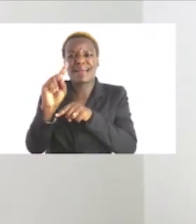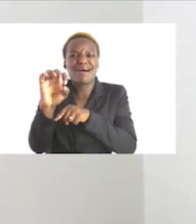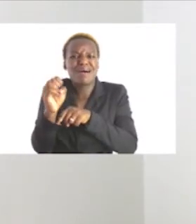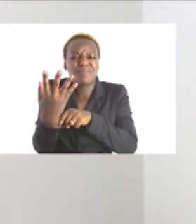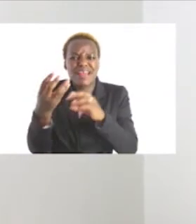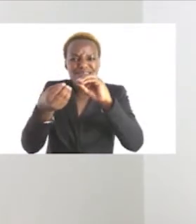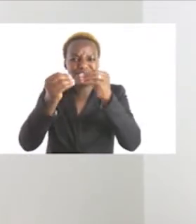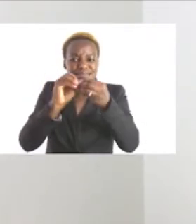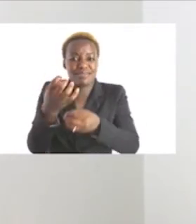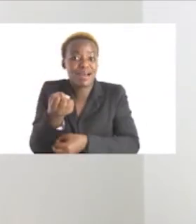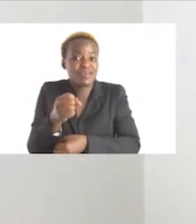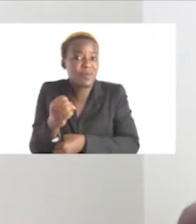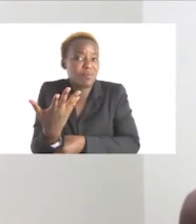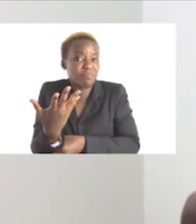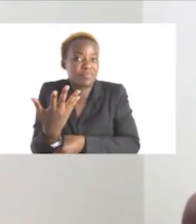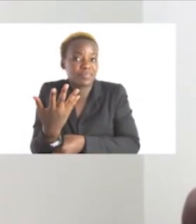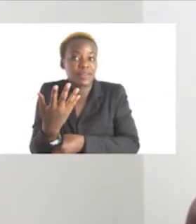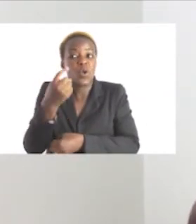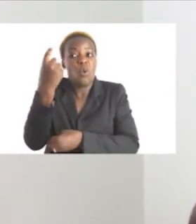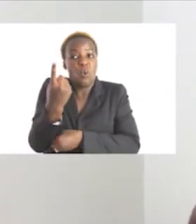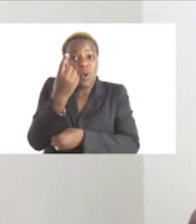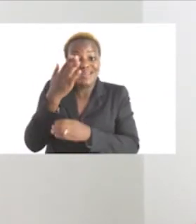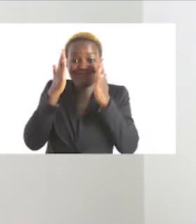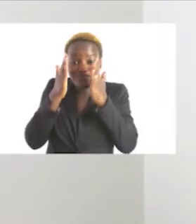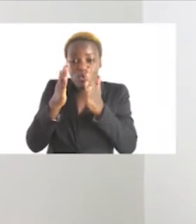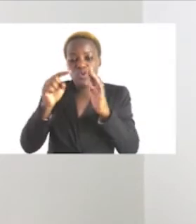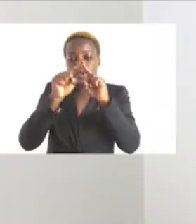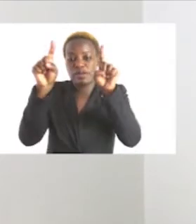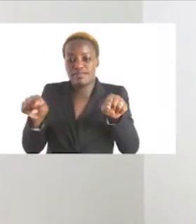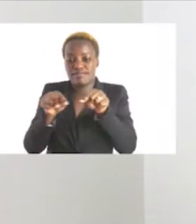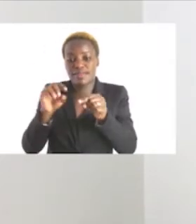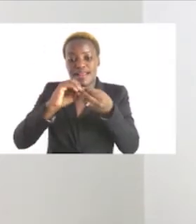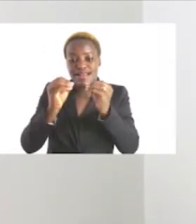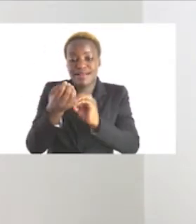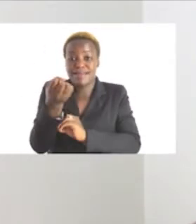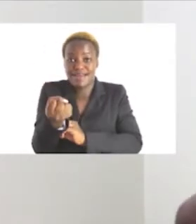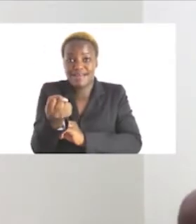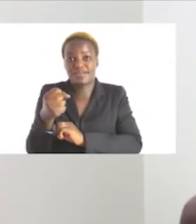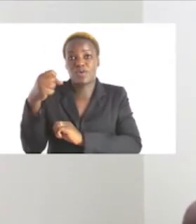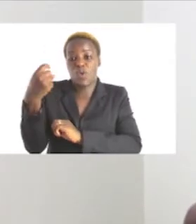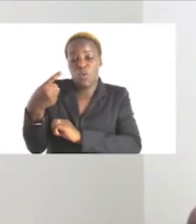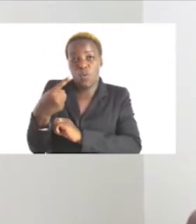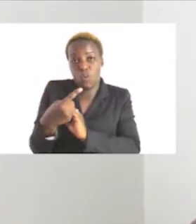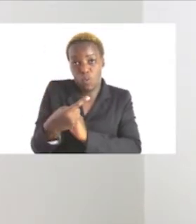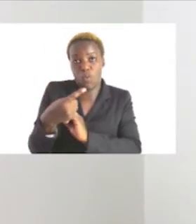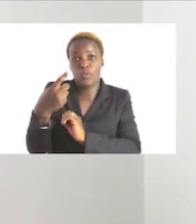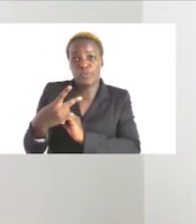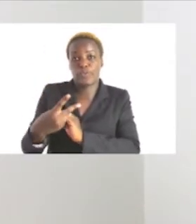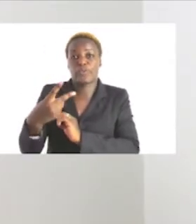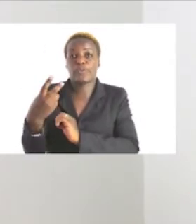many Sundays do you think we have? We only count the boxes with the numbers in them. So we have